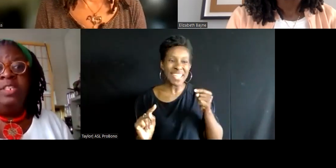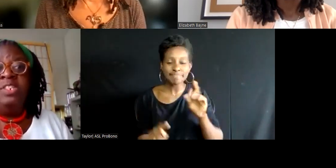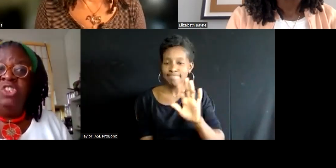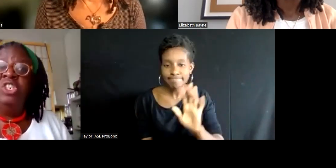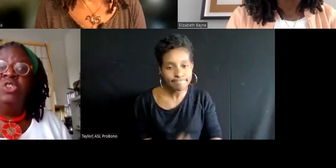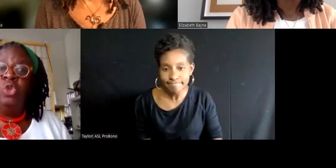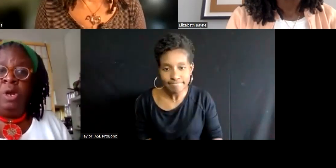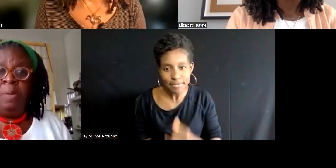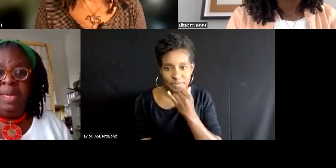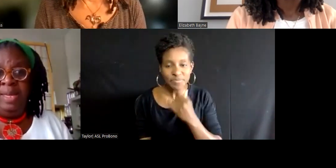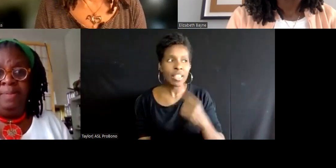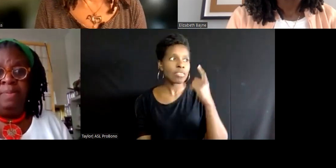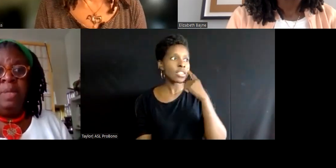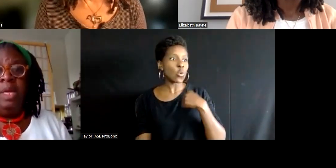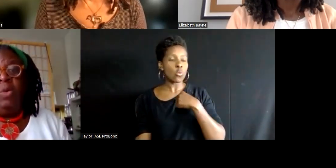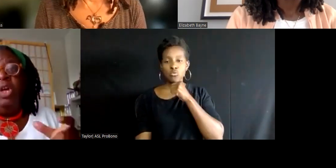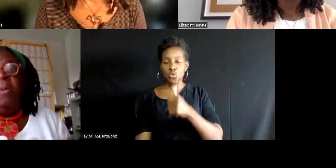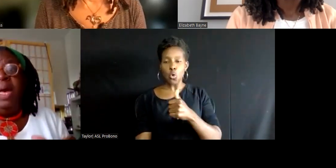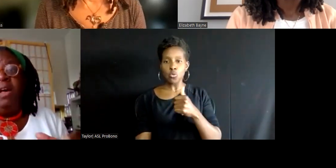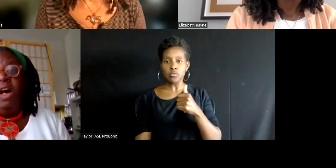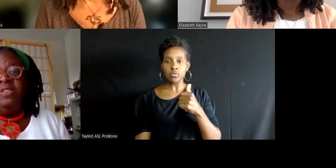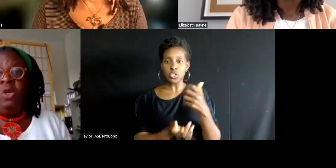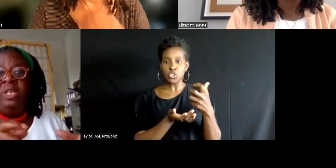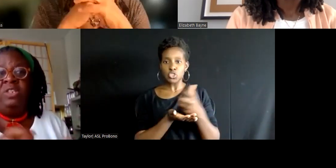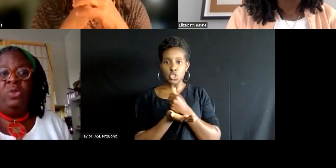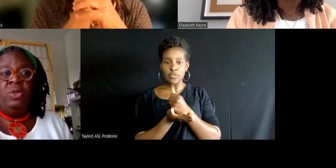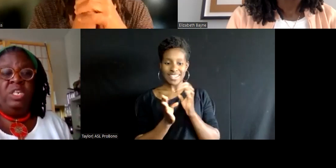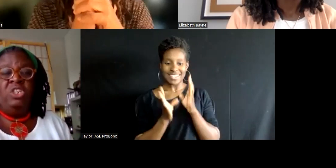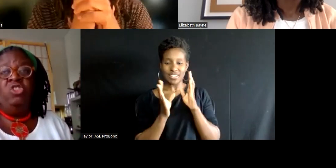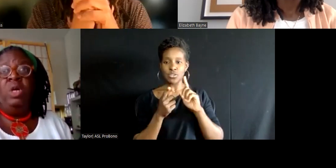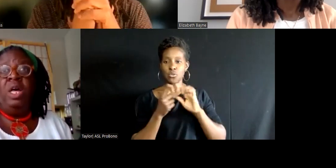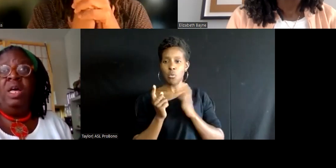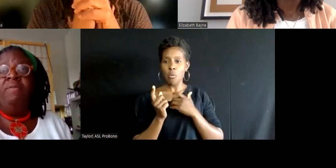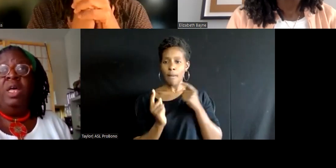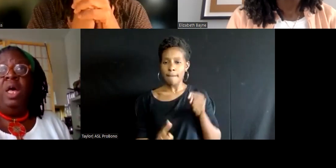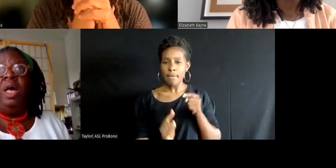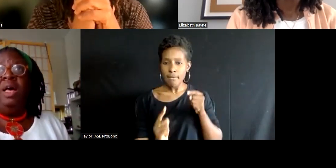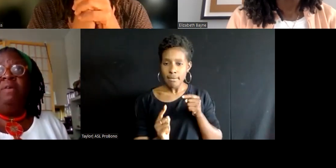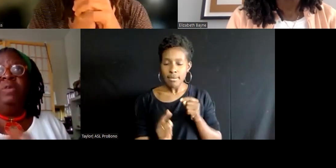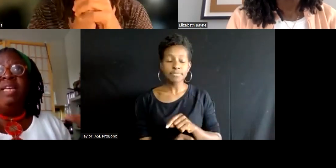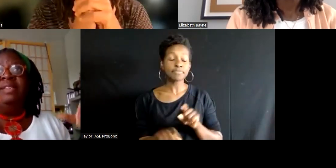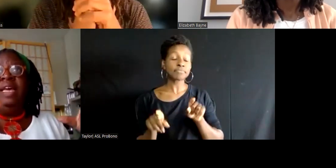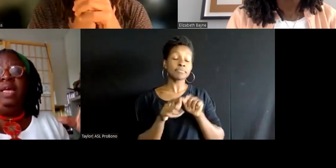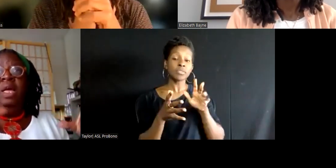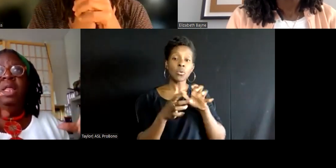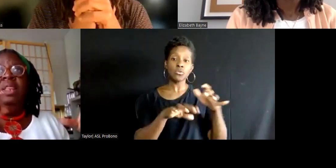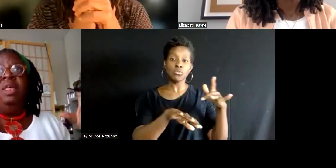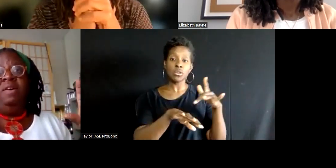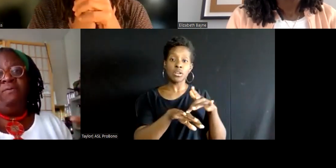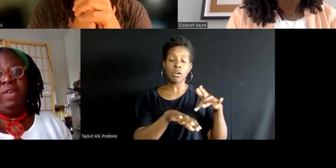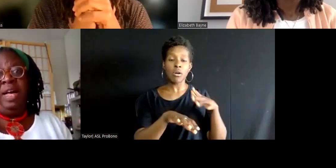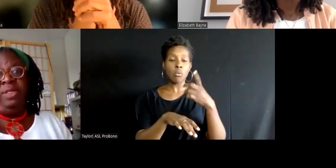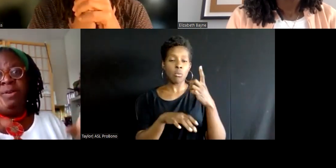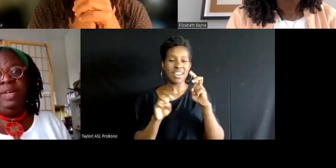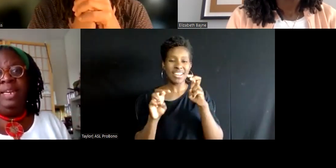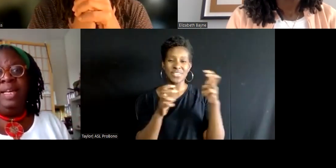deserve attention to our pain. I want to go back also into the issue of when they say